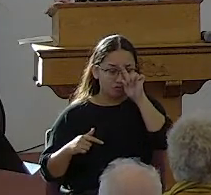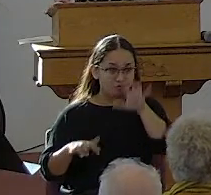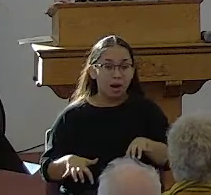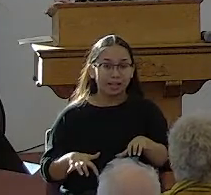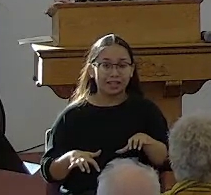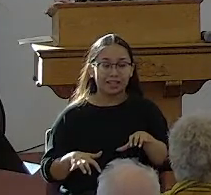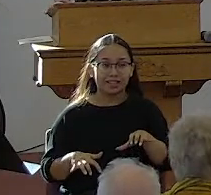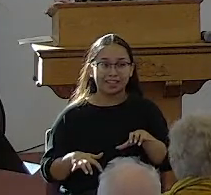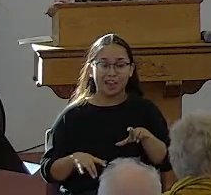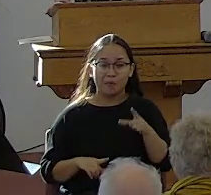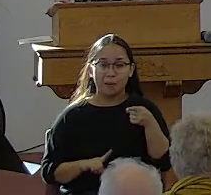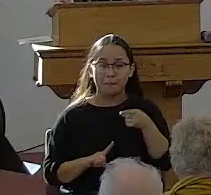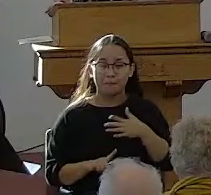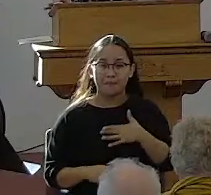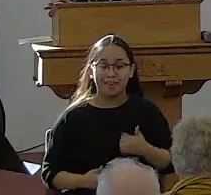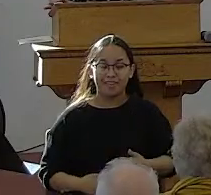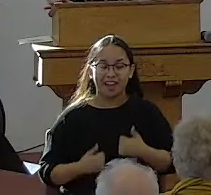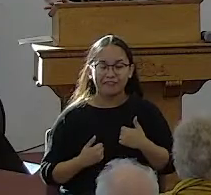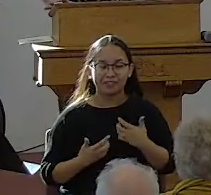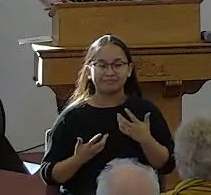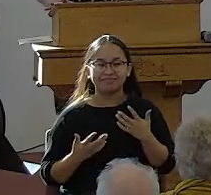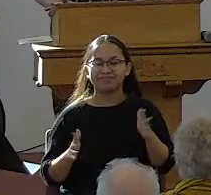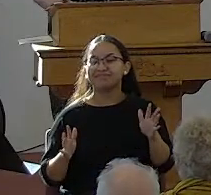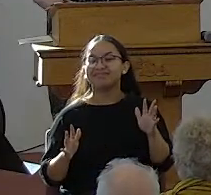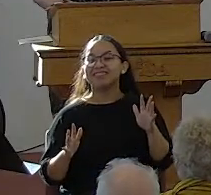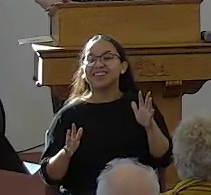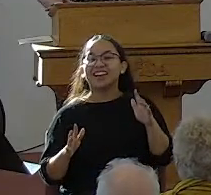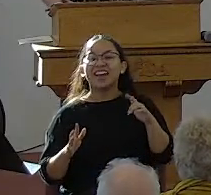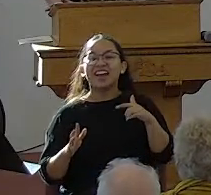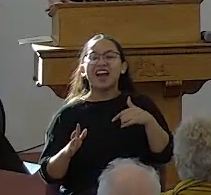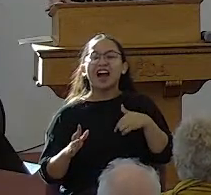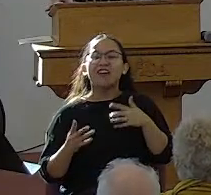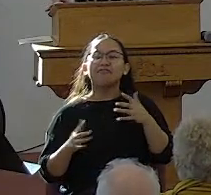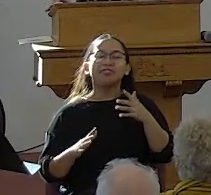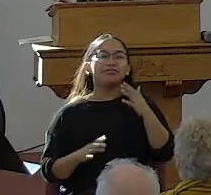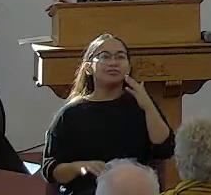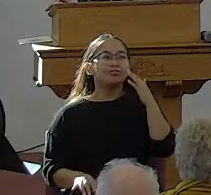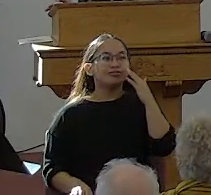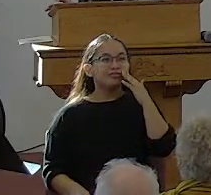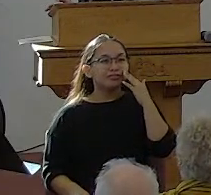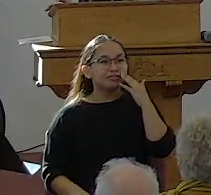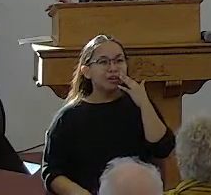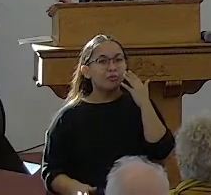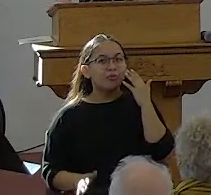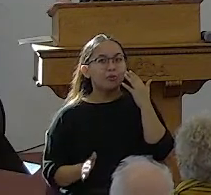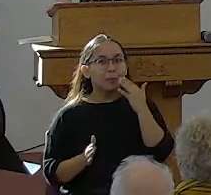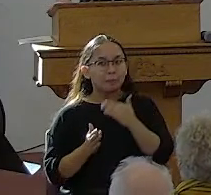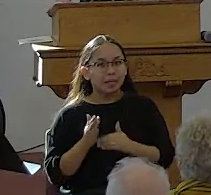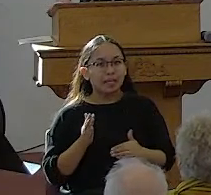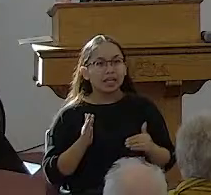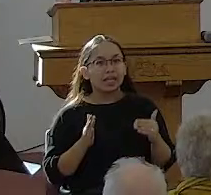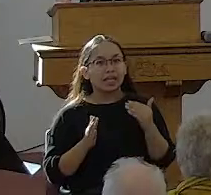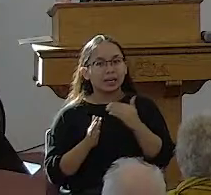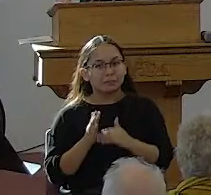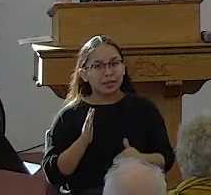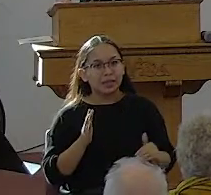life, I've become conditioned to this idea through repeated bludgeoning in the School of Hard